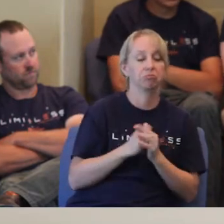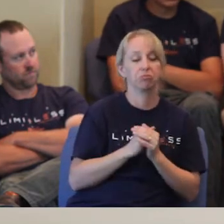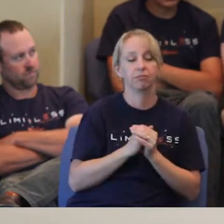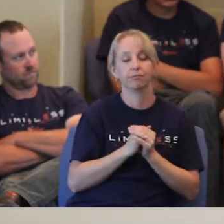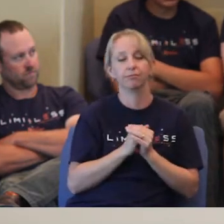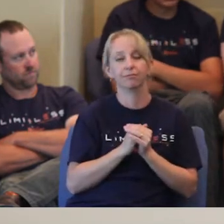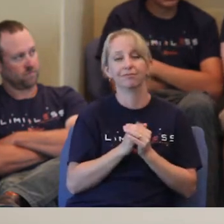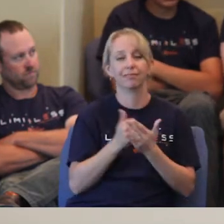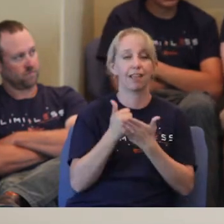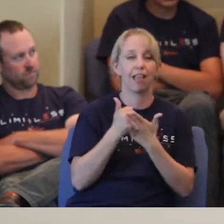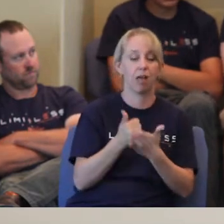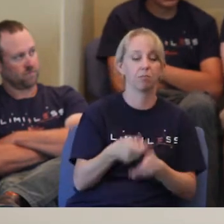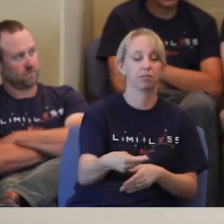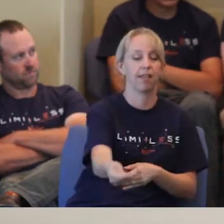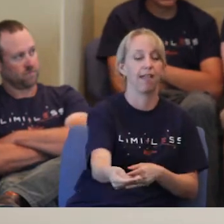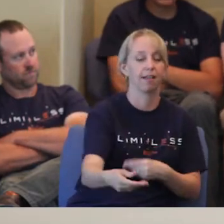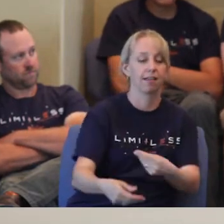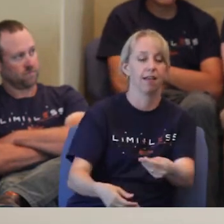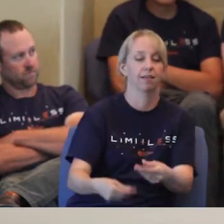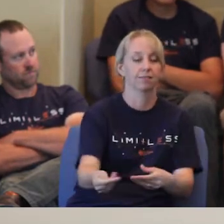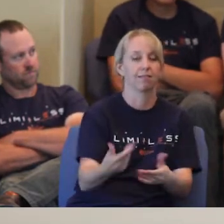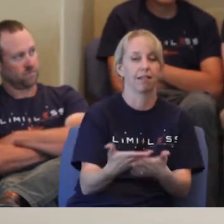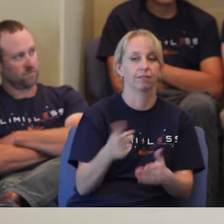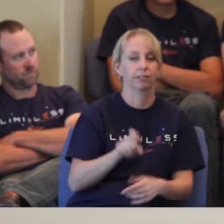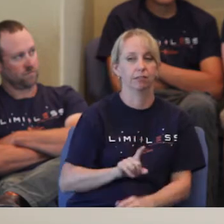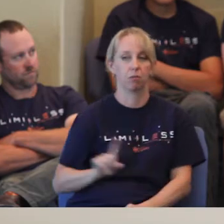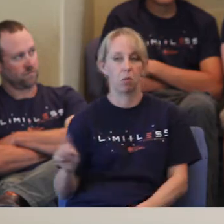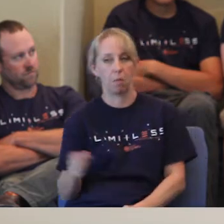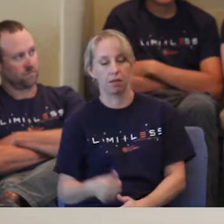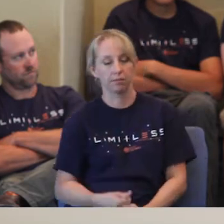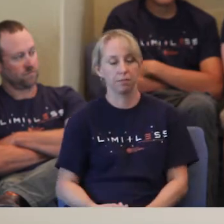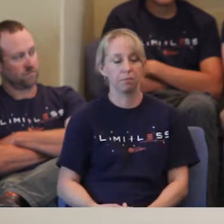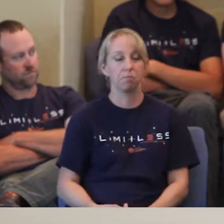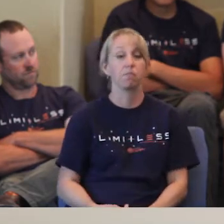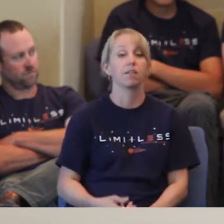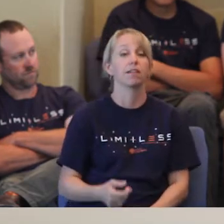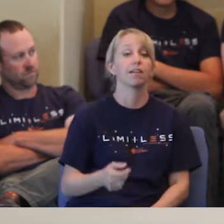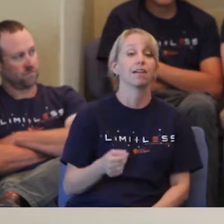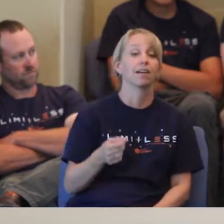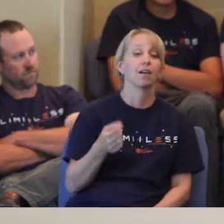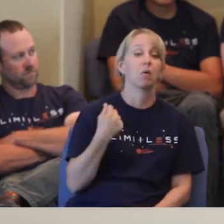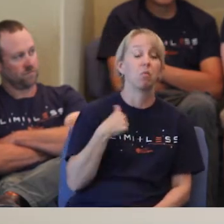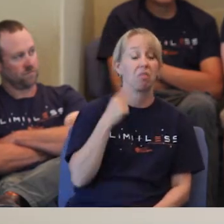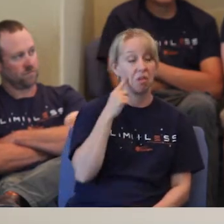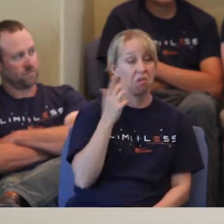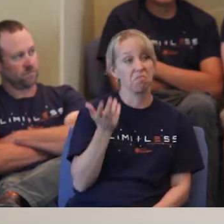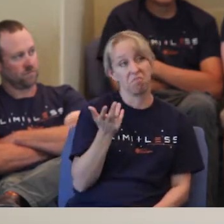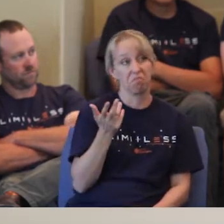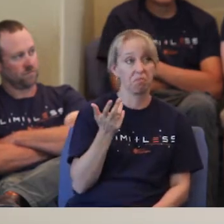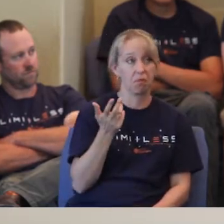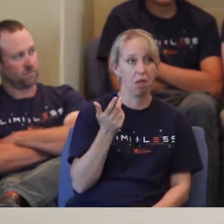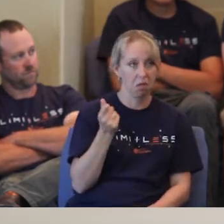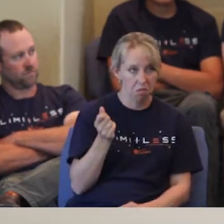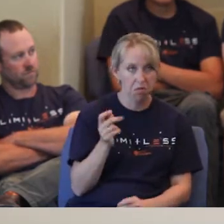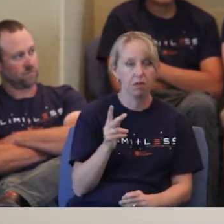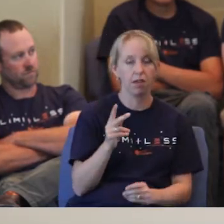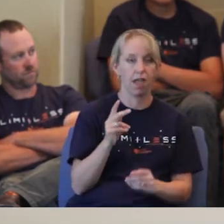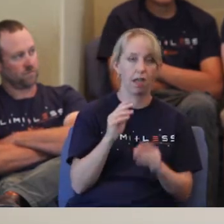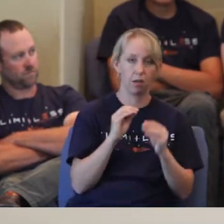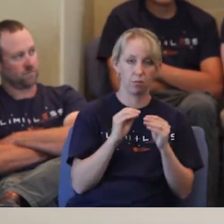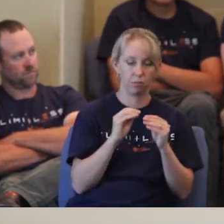help us, hand us some things if needed, go back inside. And we thought, okay, repaired this